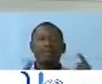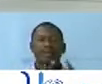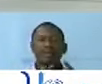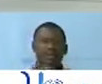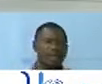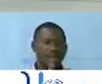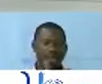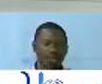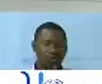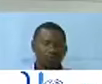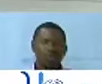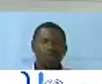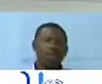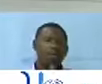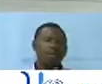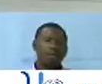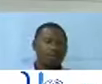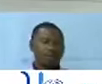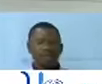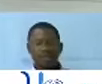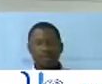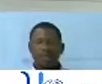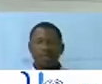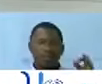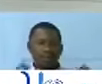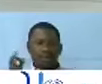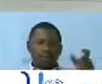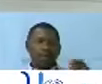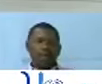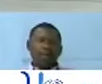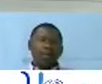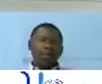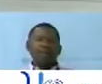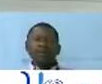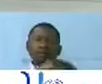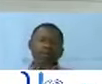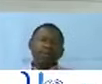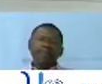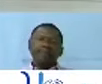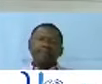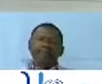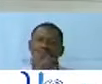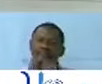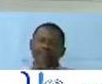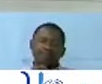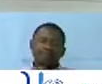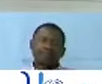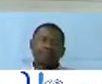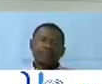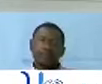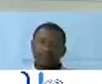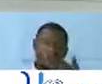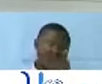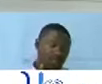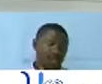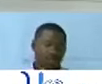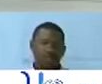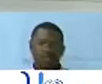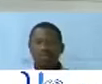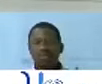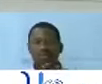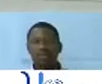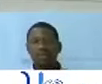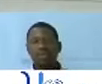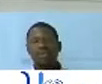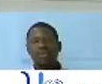you. Jël ay tétuma yo xamné ni téglako. Ñu dal di tej mile 2. Once you're there, they'll come and abuse you. For time bi nga nekké